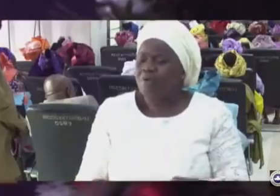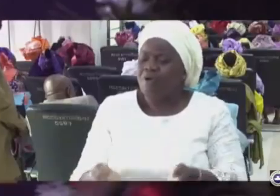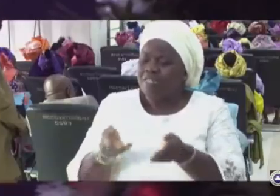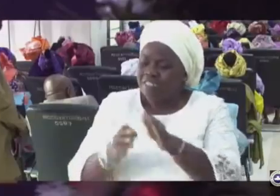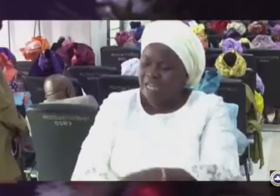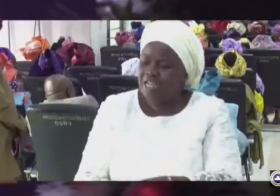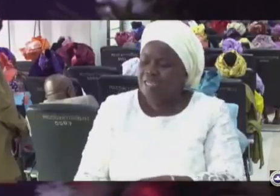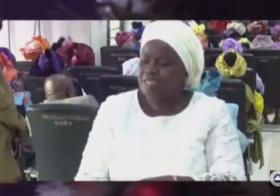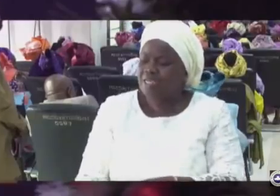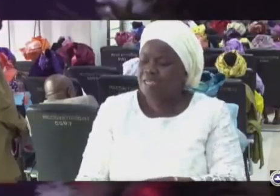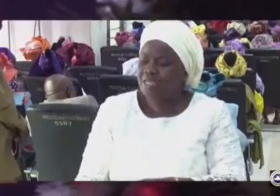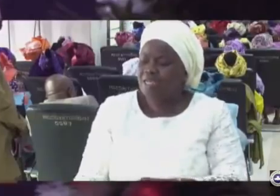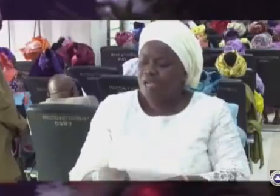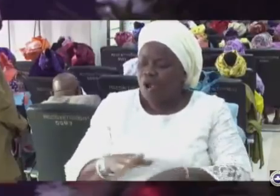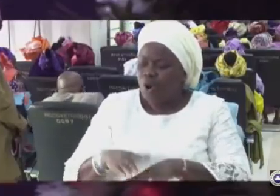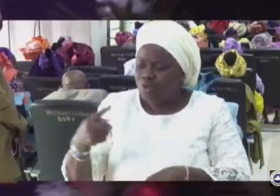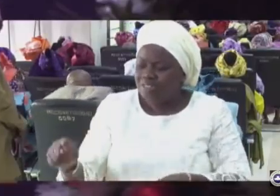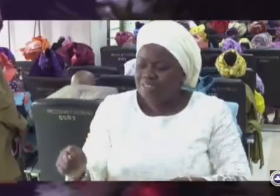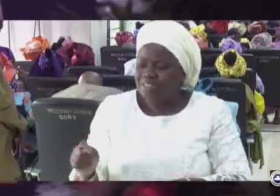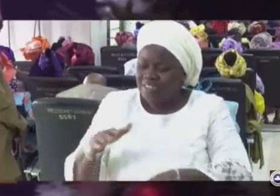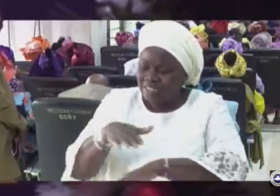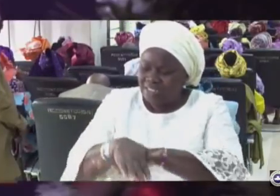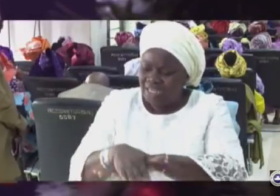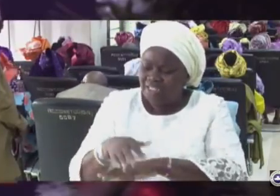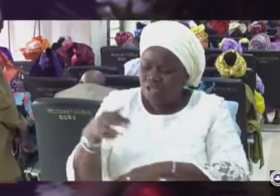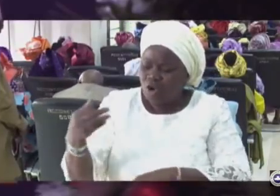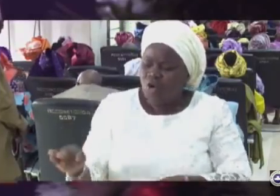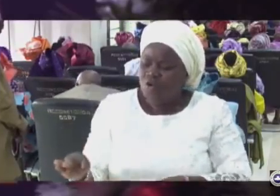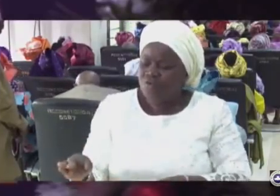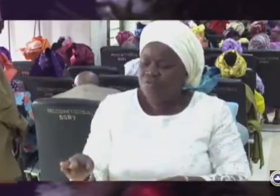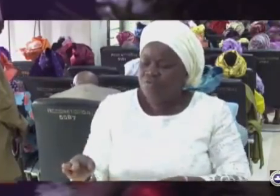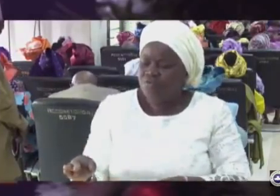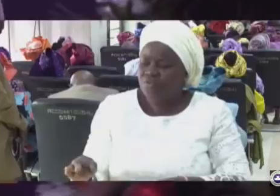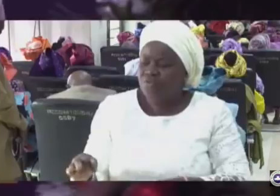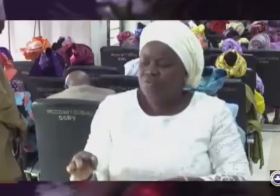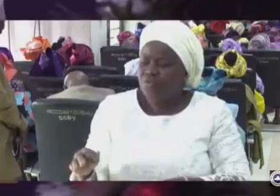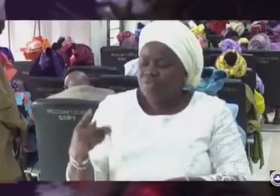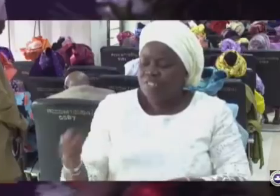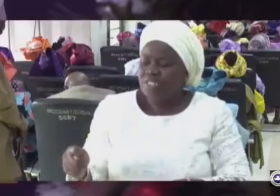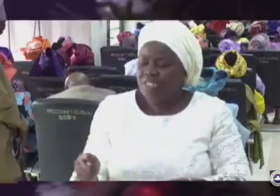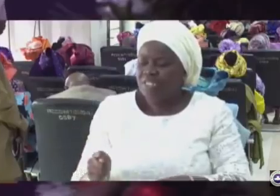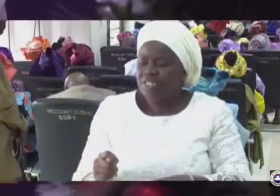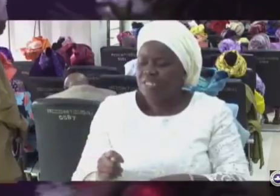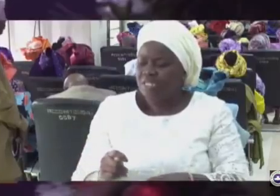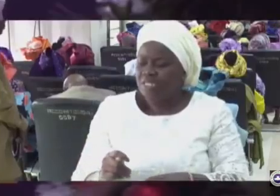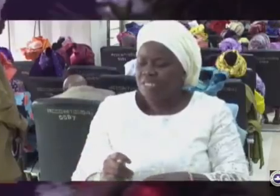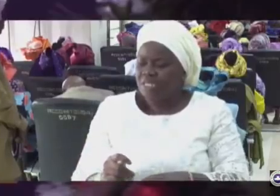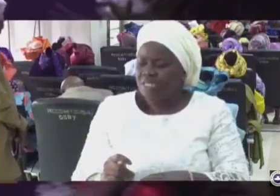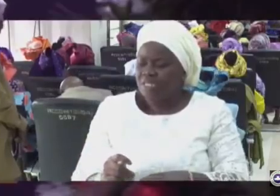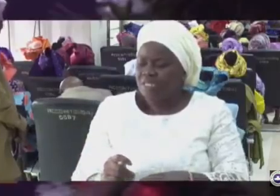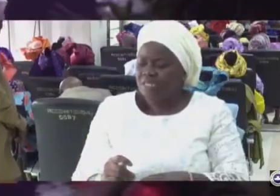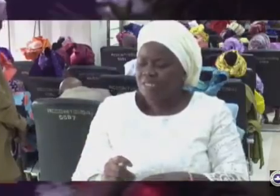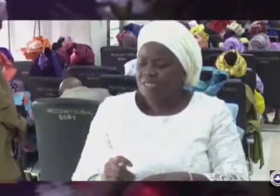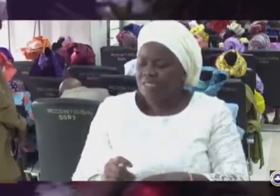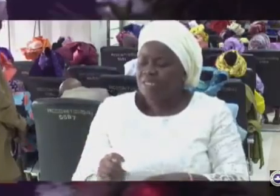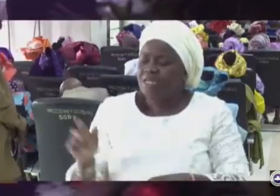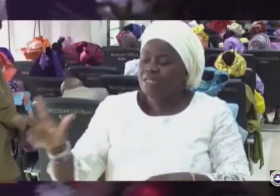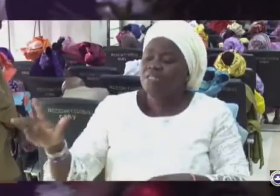you several examples. Sat down to eat, took one muscle, choked to